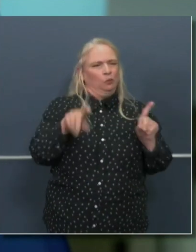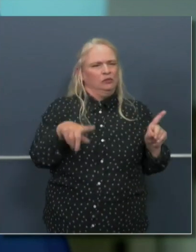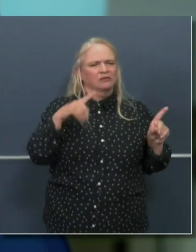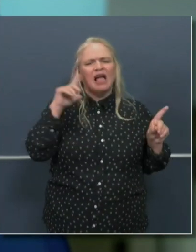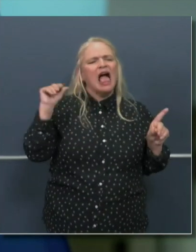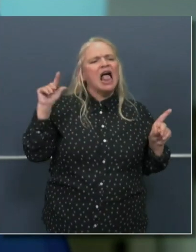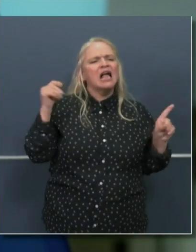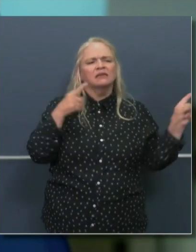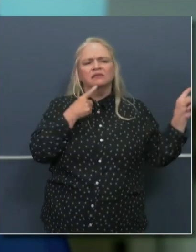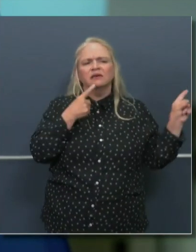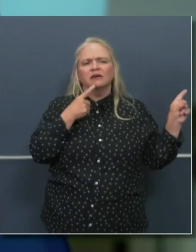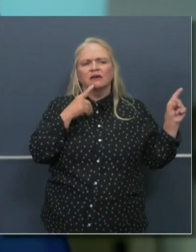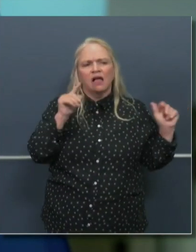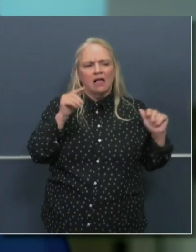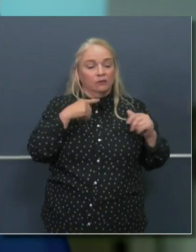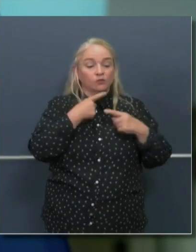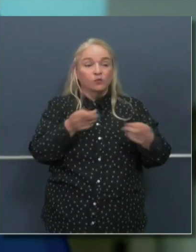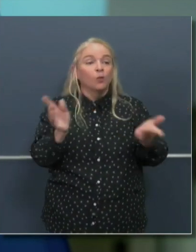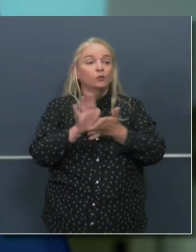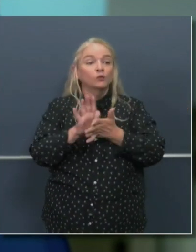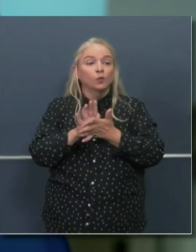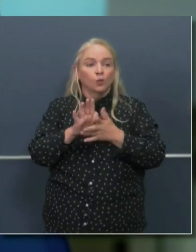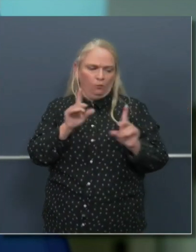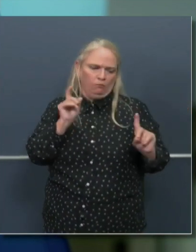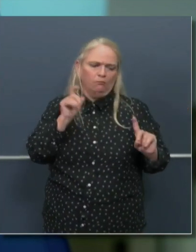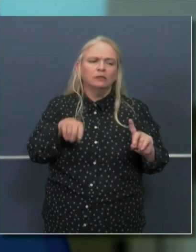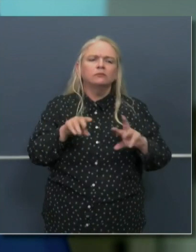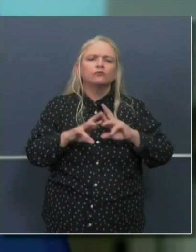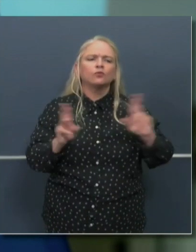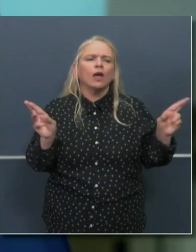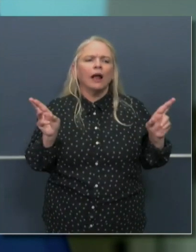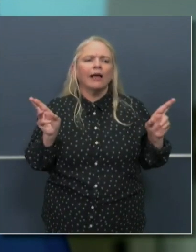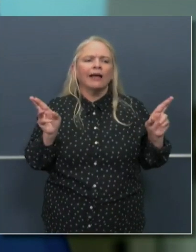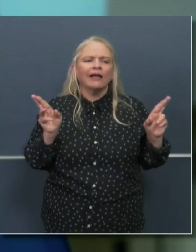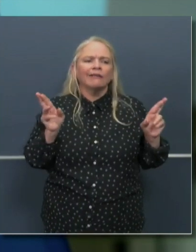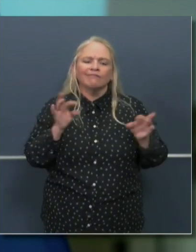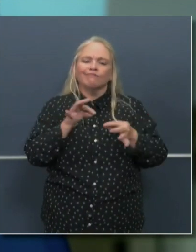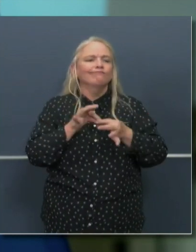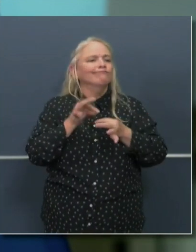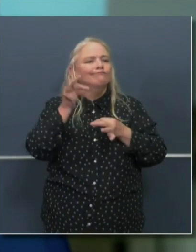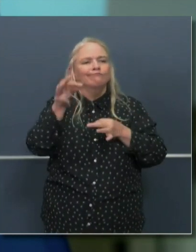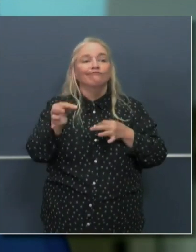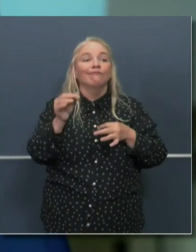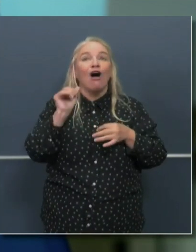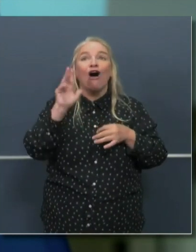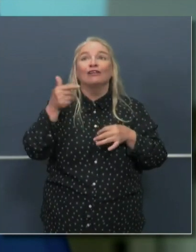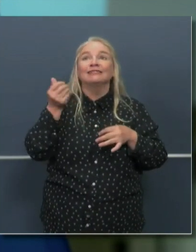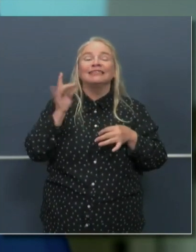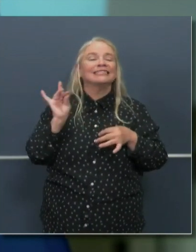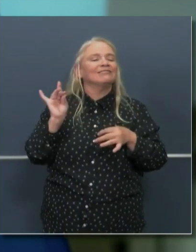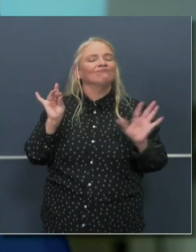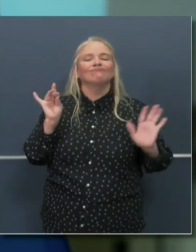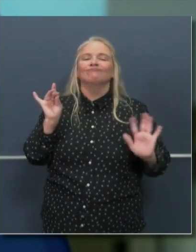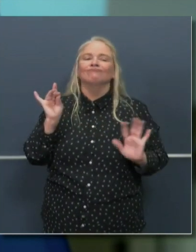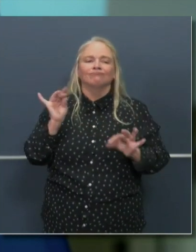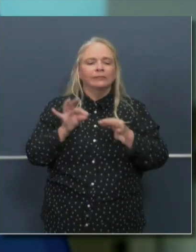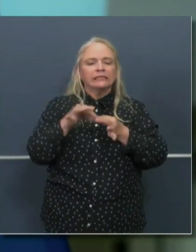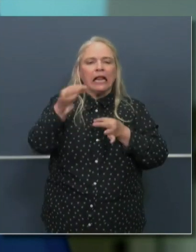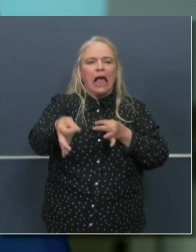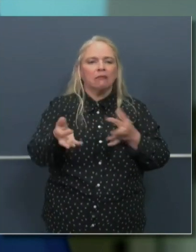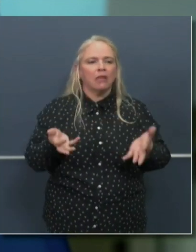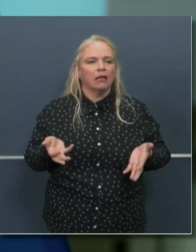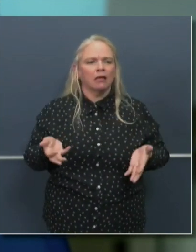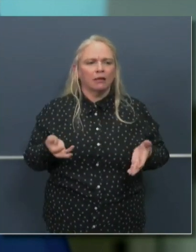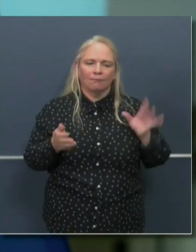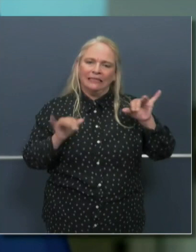school officials that they should be prepared for a possible delay in the August 18th scheduled start to school and a resumption of distance-only